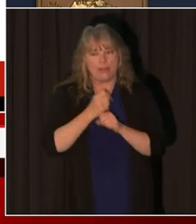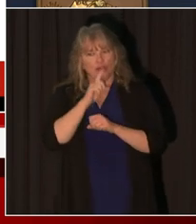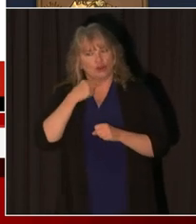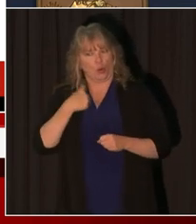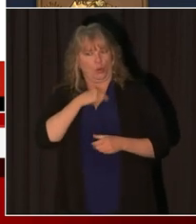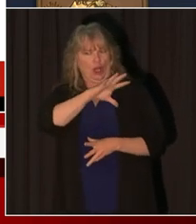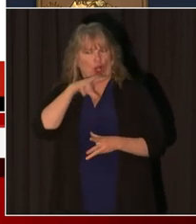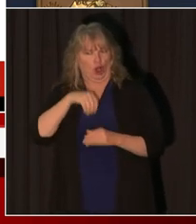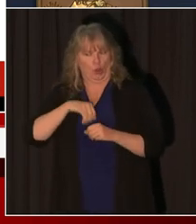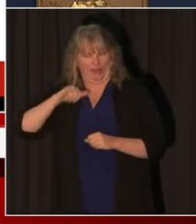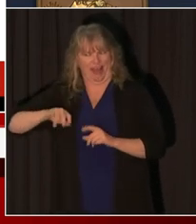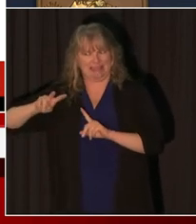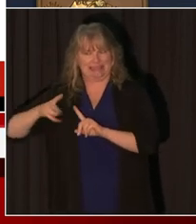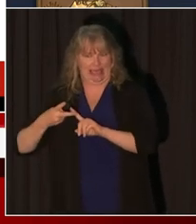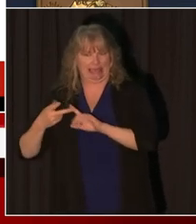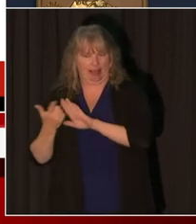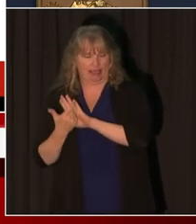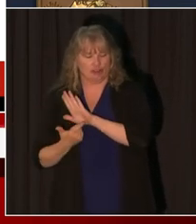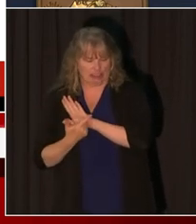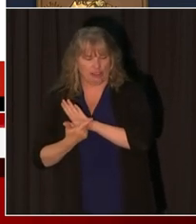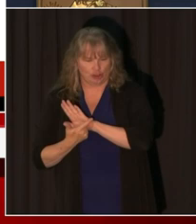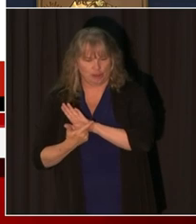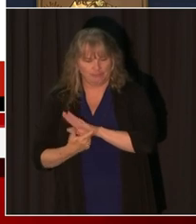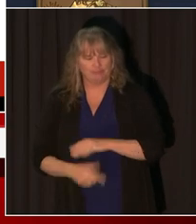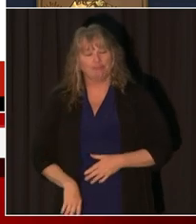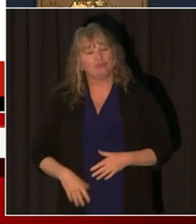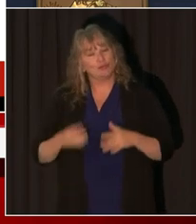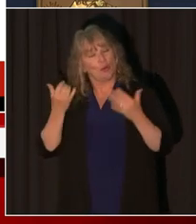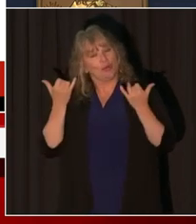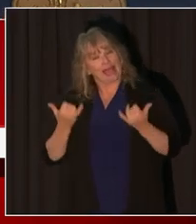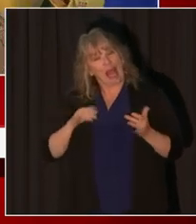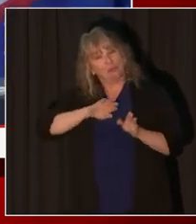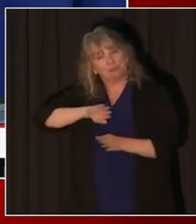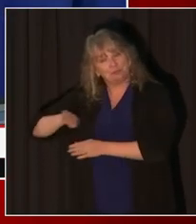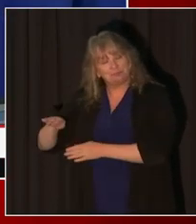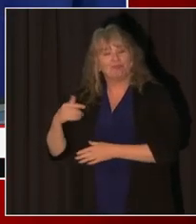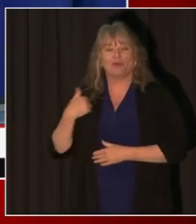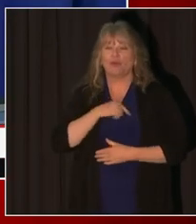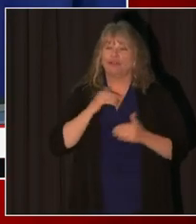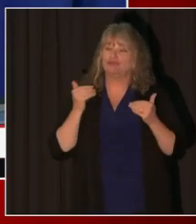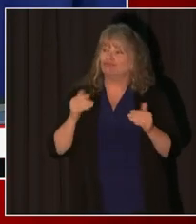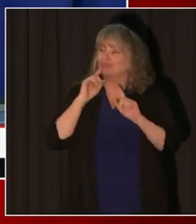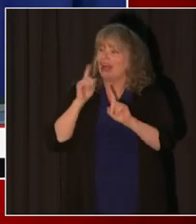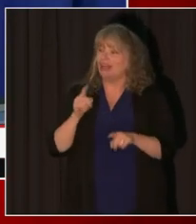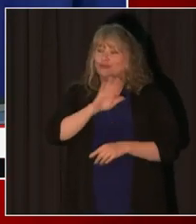piece of legislation. So with that, we will answer your questions.